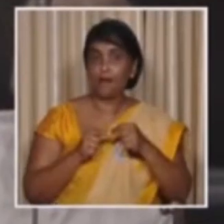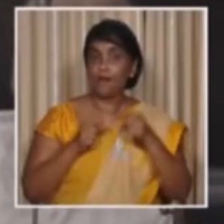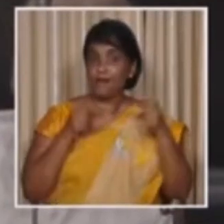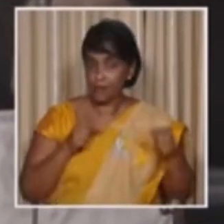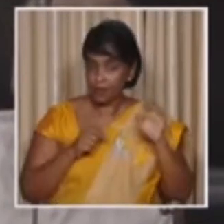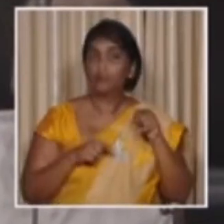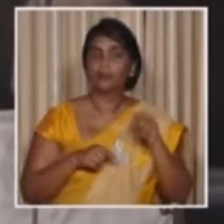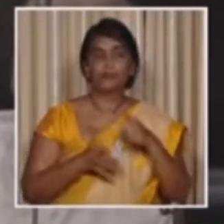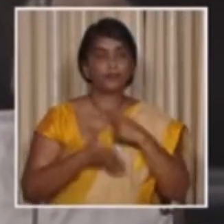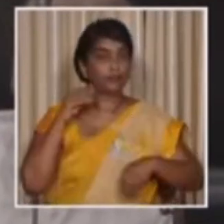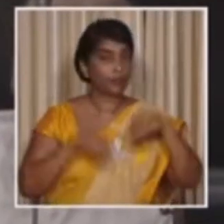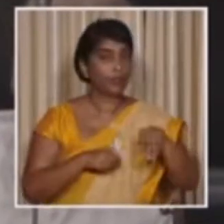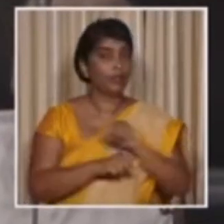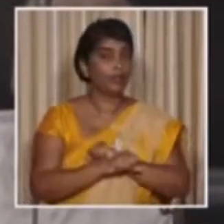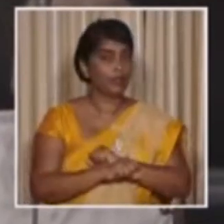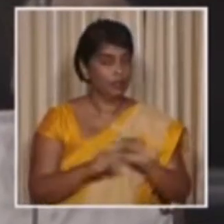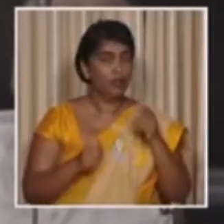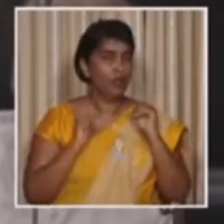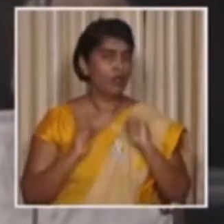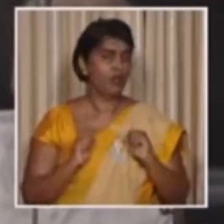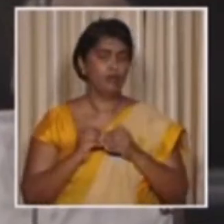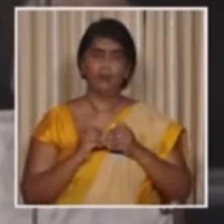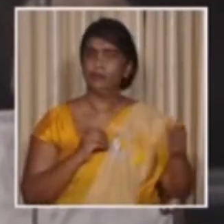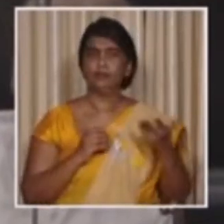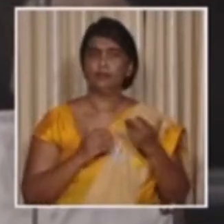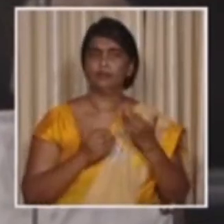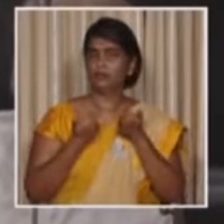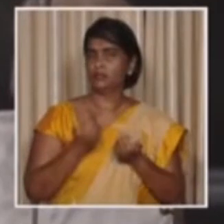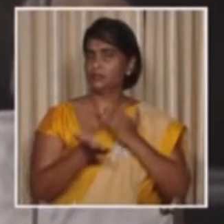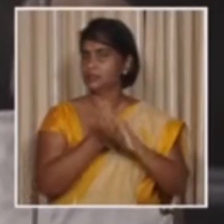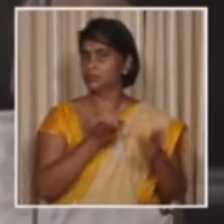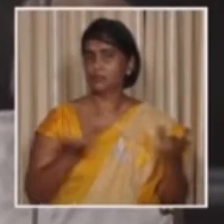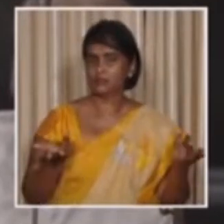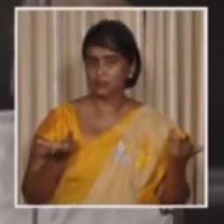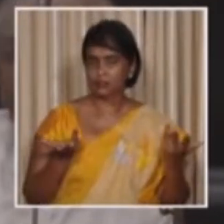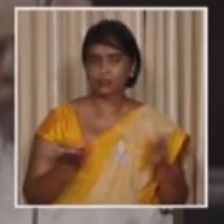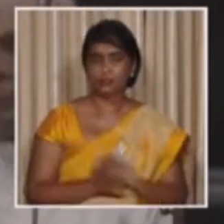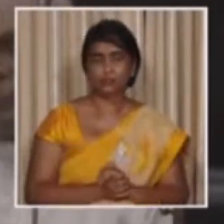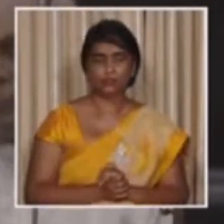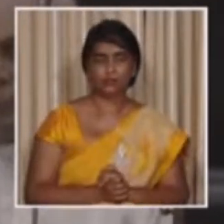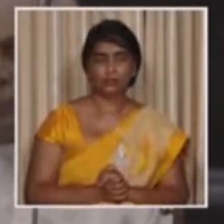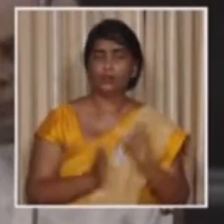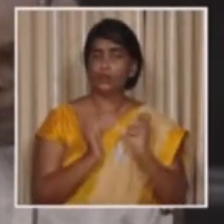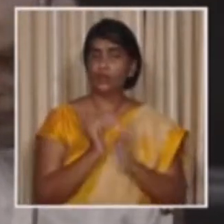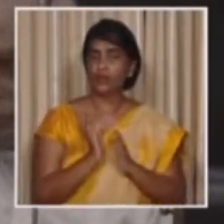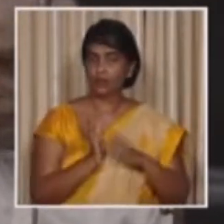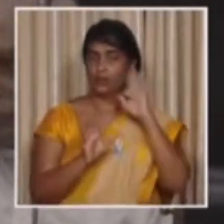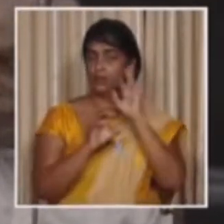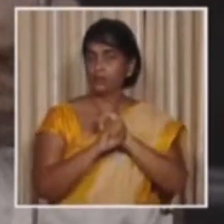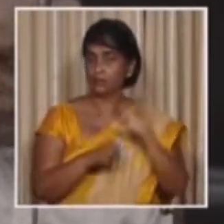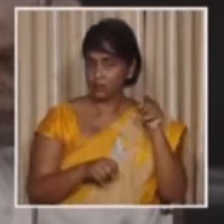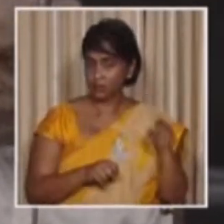secondly fails without reasonable cause to comply with any direction or guidelines issued by the commission there is no direction